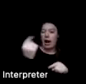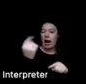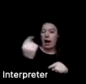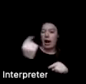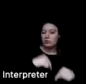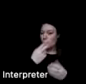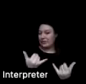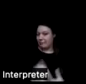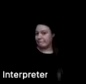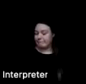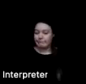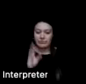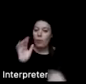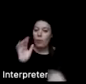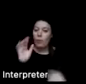that.